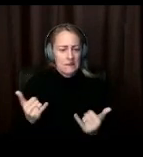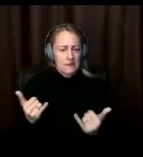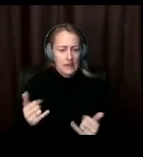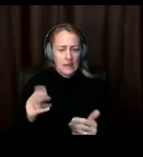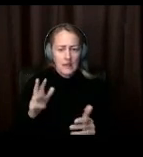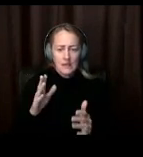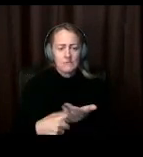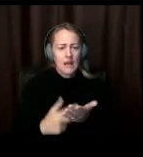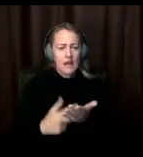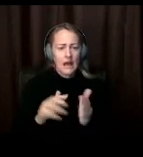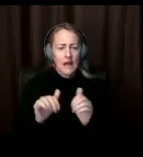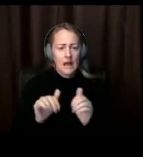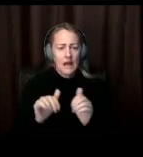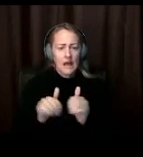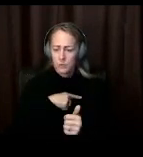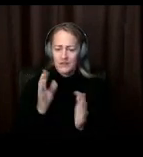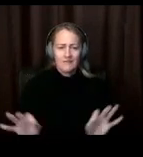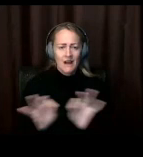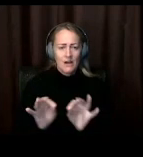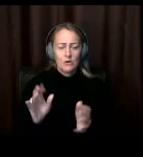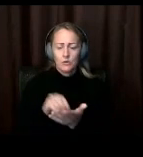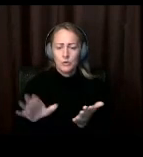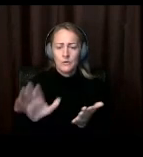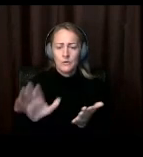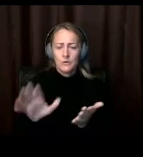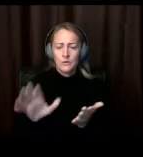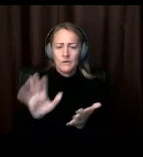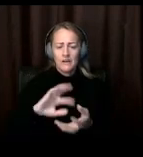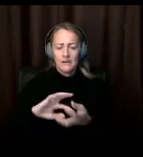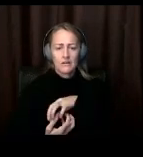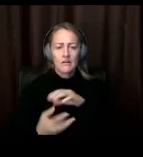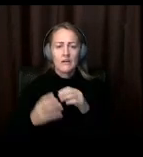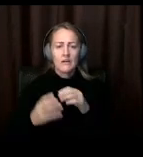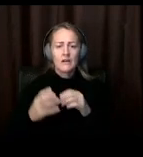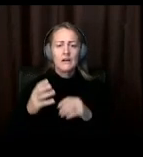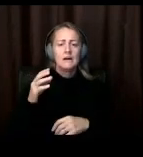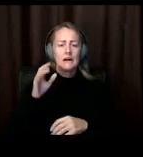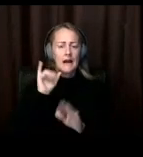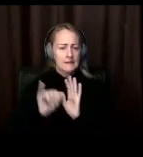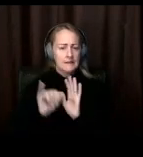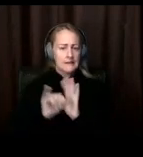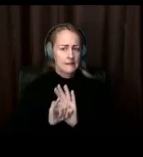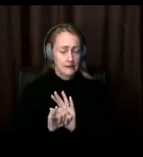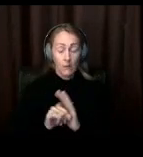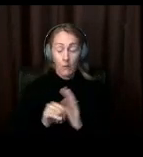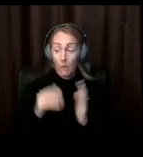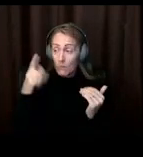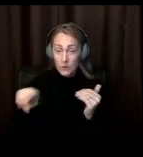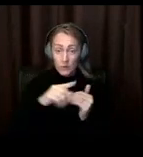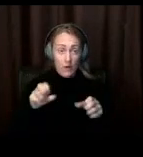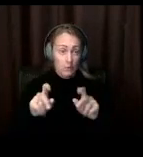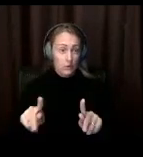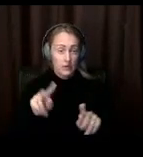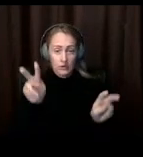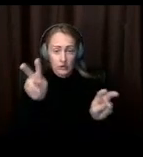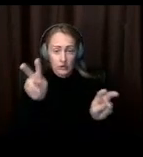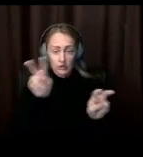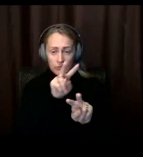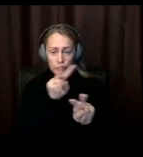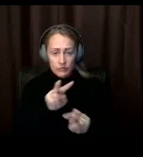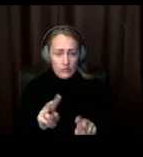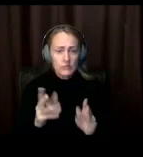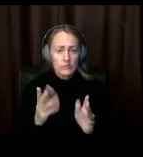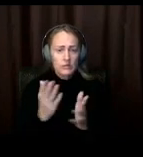value students' intersectional identities. Hopefully you had a chance to check out these quotes here from Christina